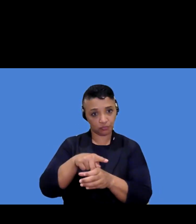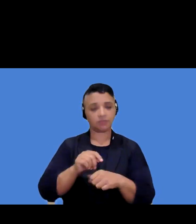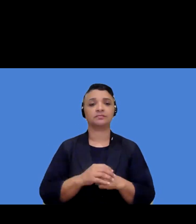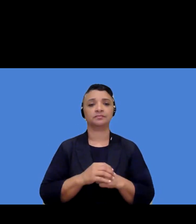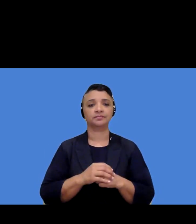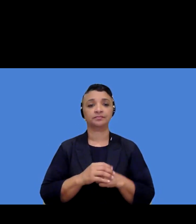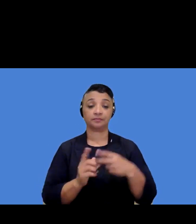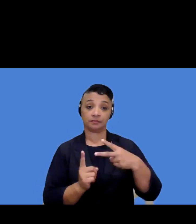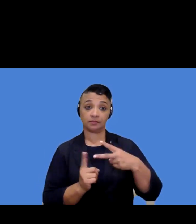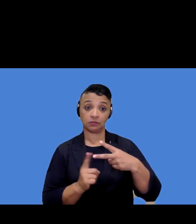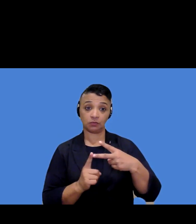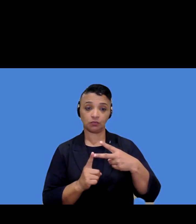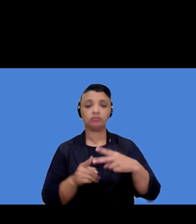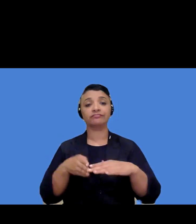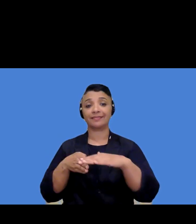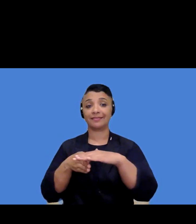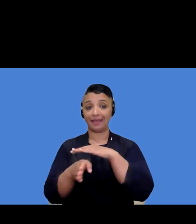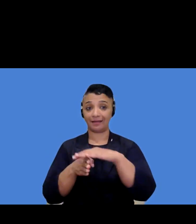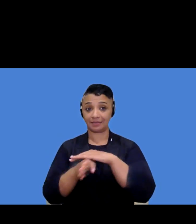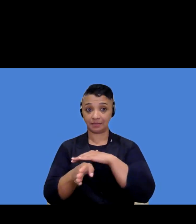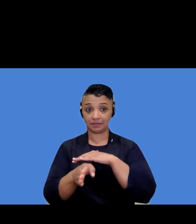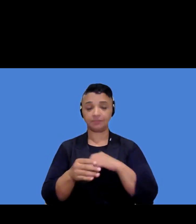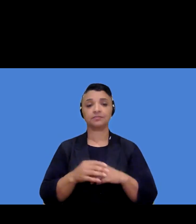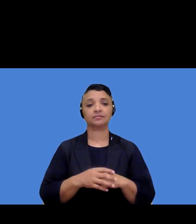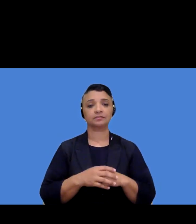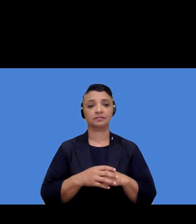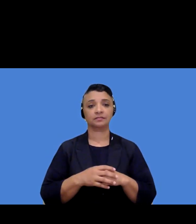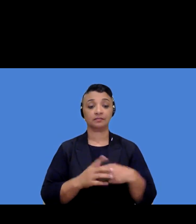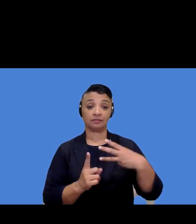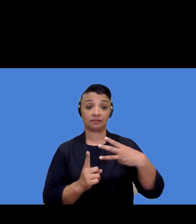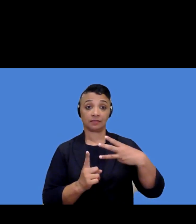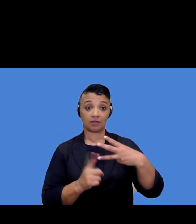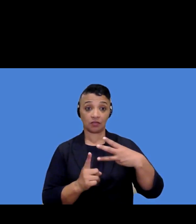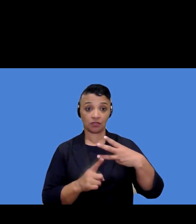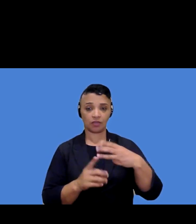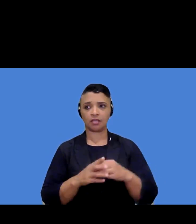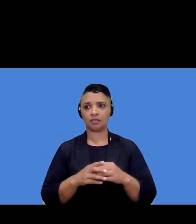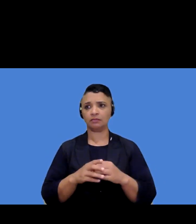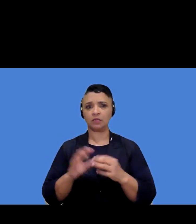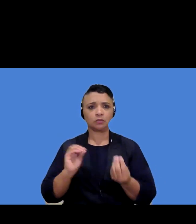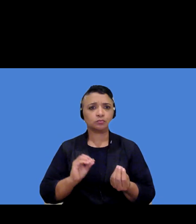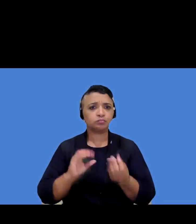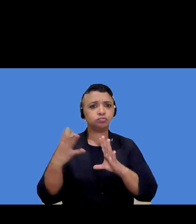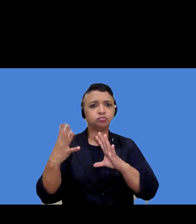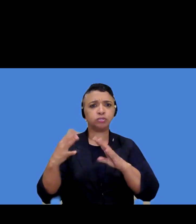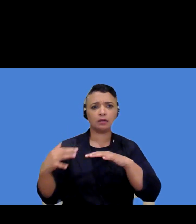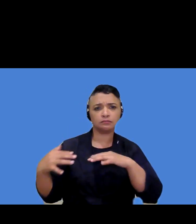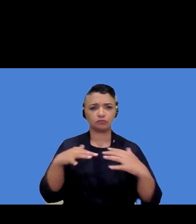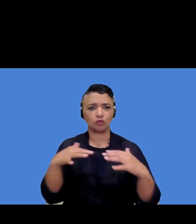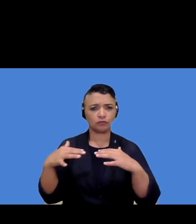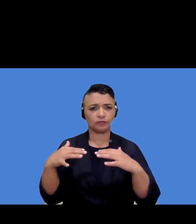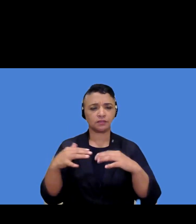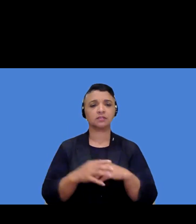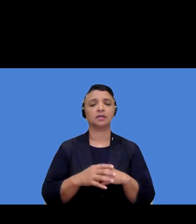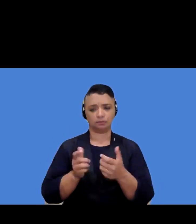2, accessibility. Number 3, situations of crisis and conflict. And number